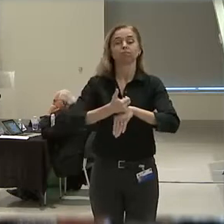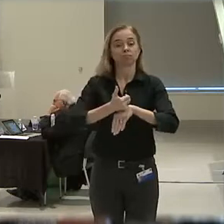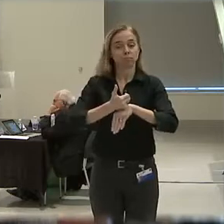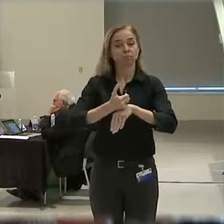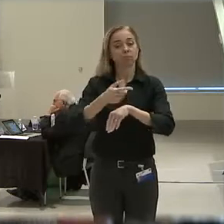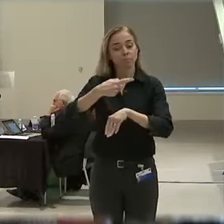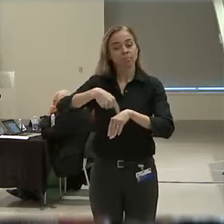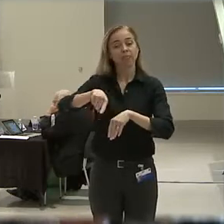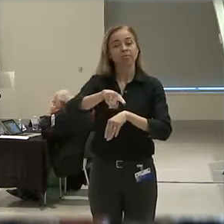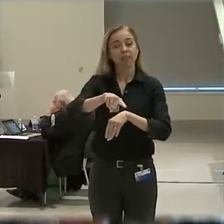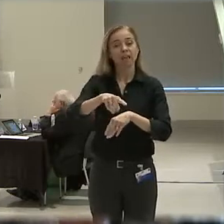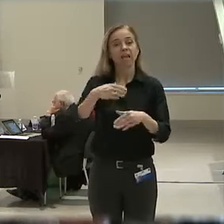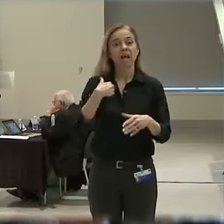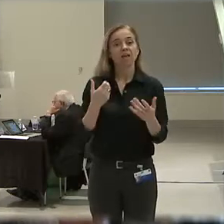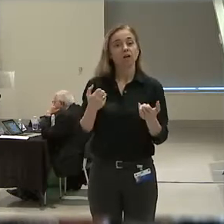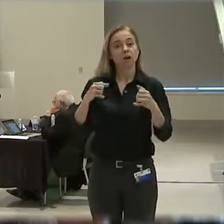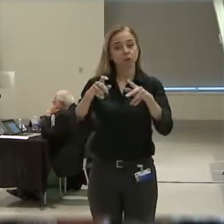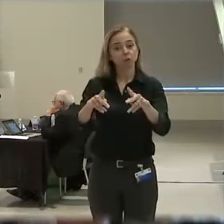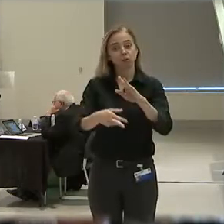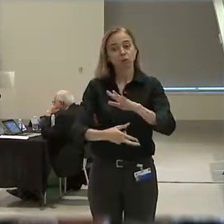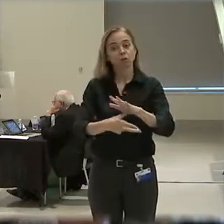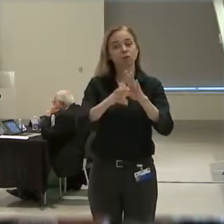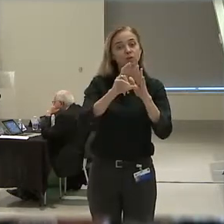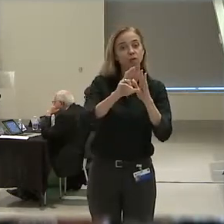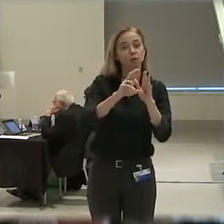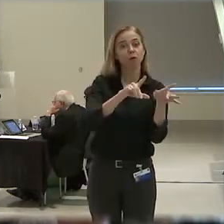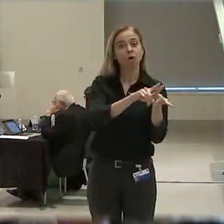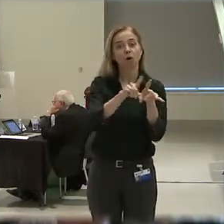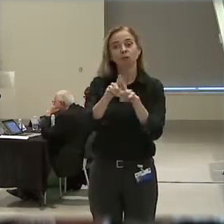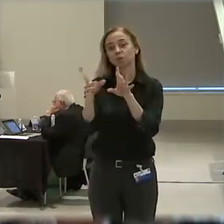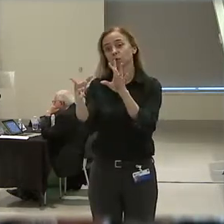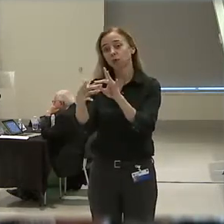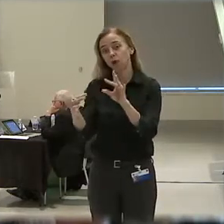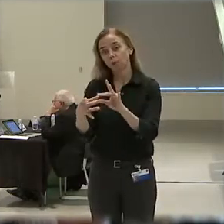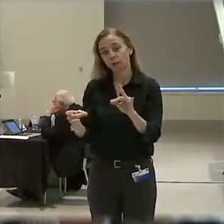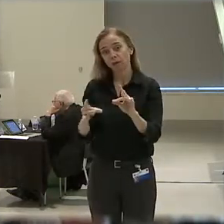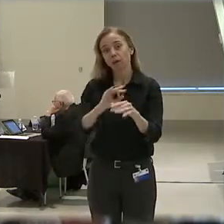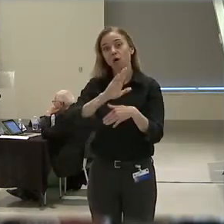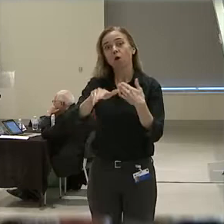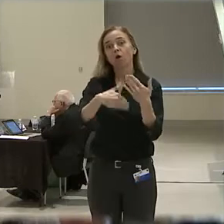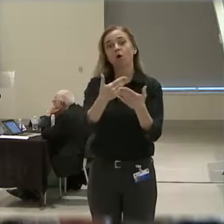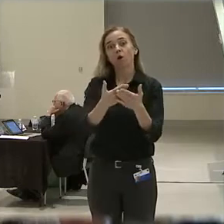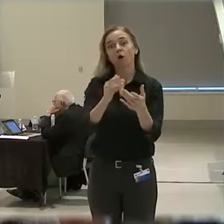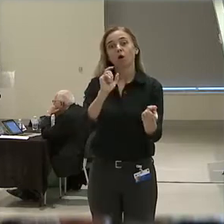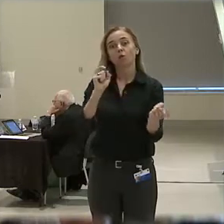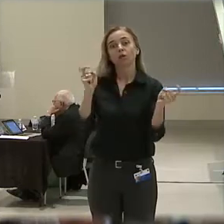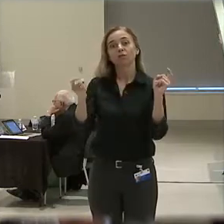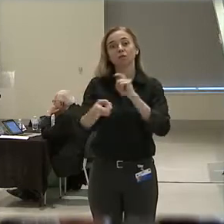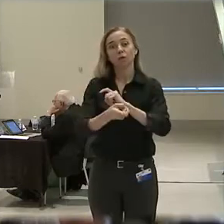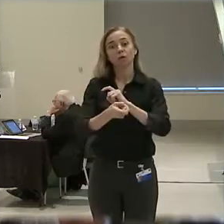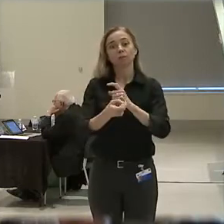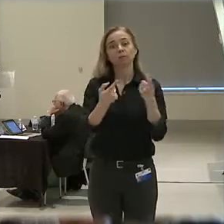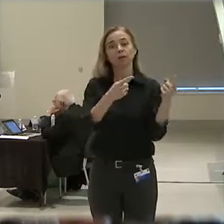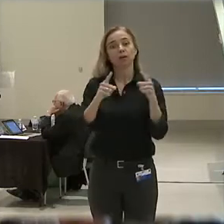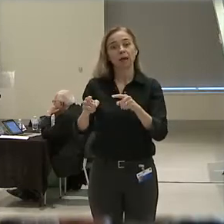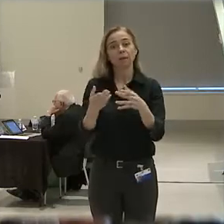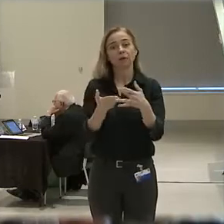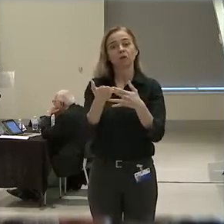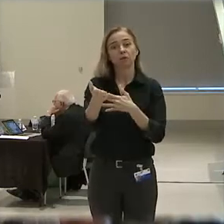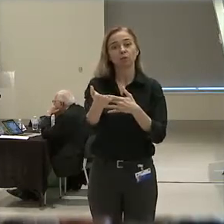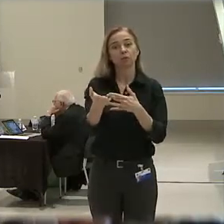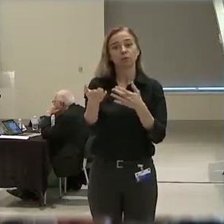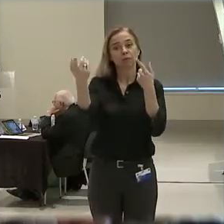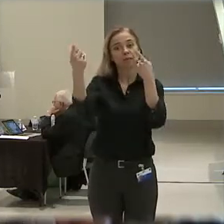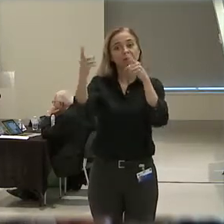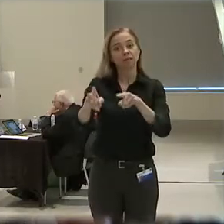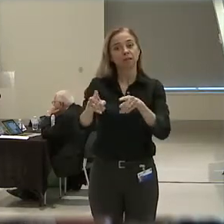they have the opportunity to review and comment about all reforms that are developed through the consent decree process. And the